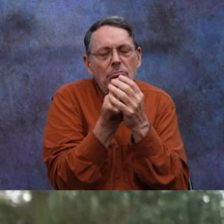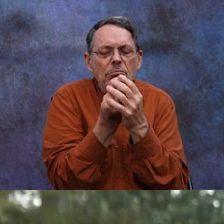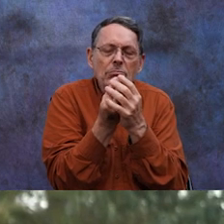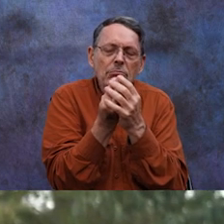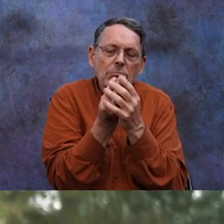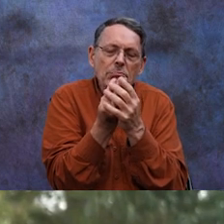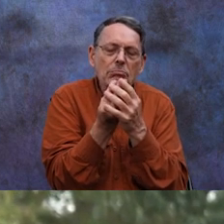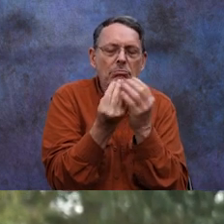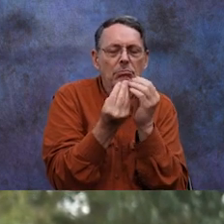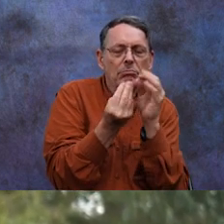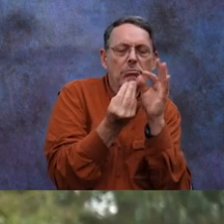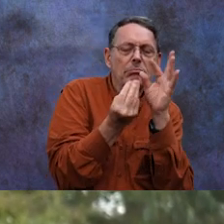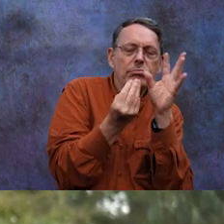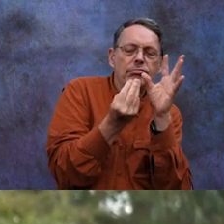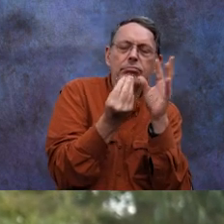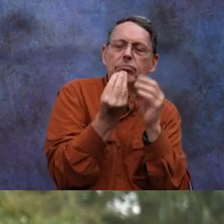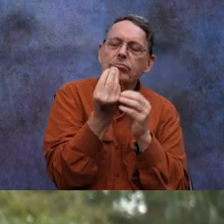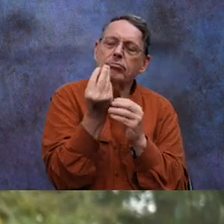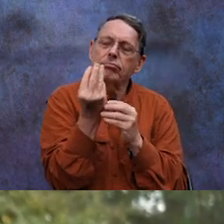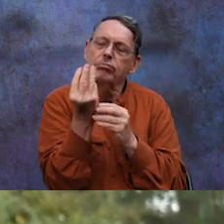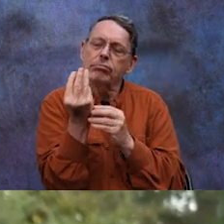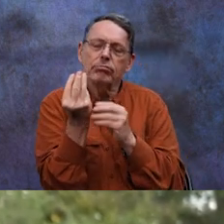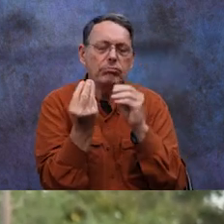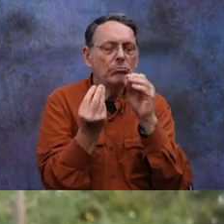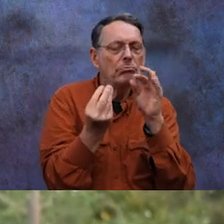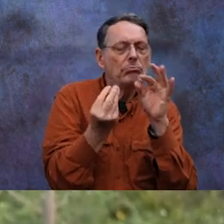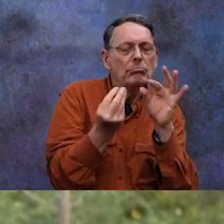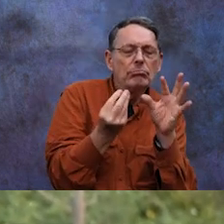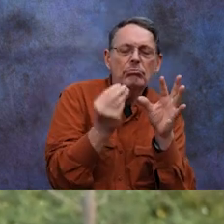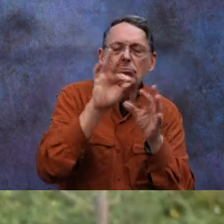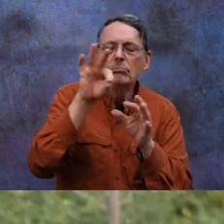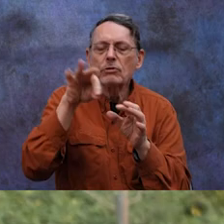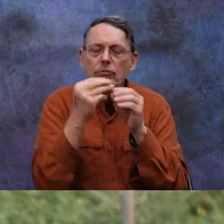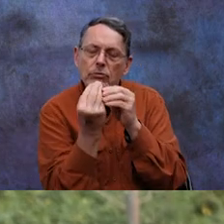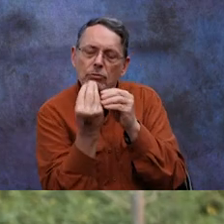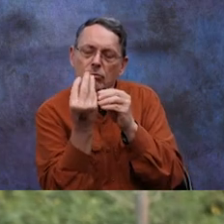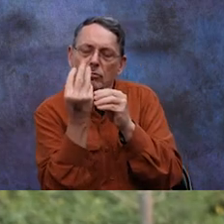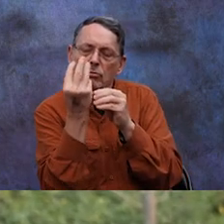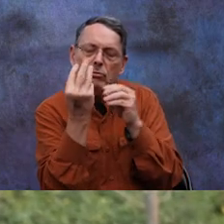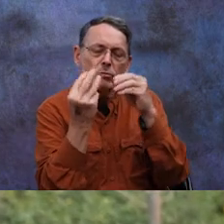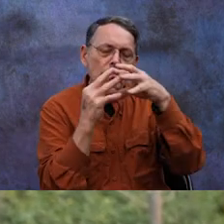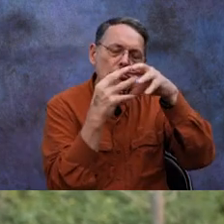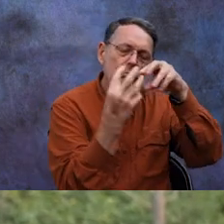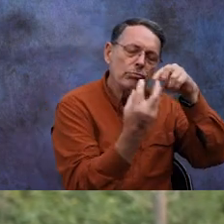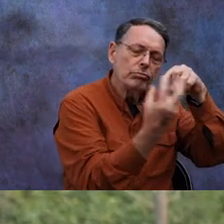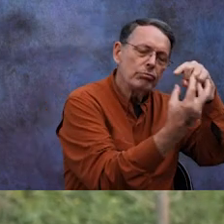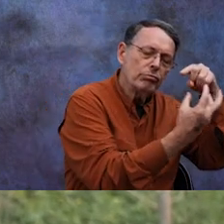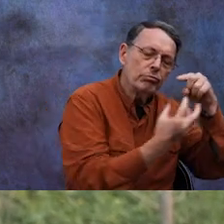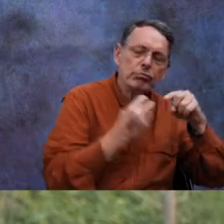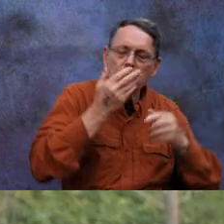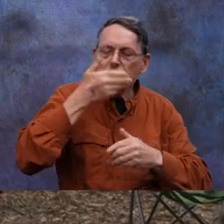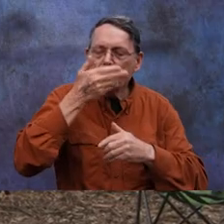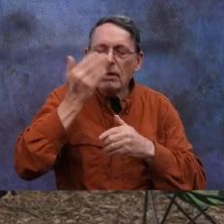once, in blossom and fruit at once. The smell of the flowers, the smell of